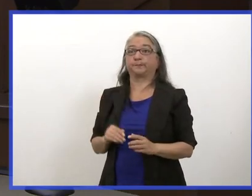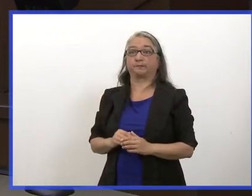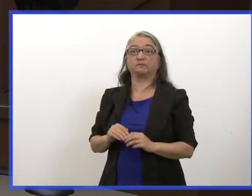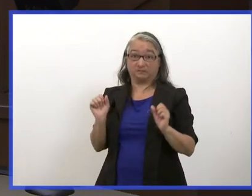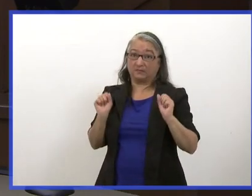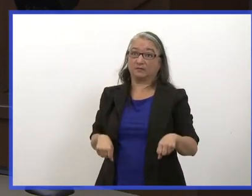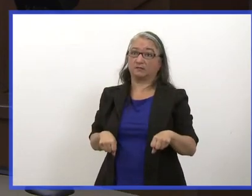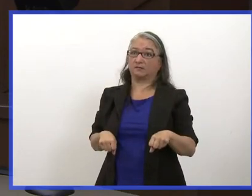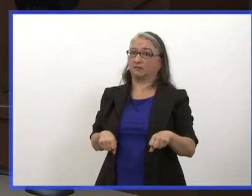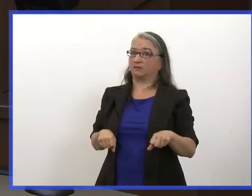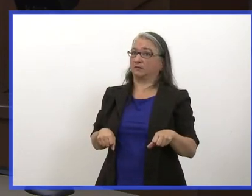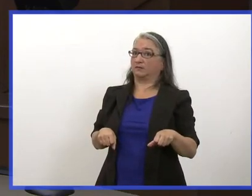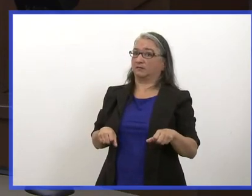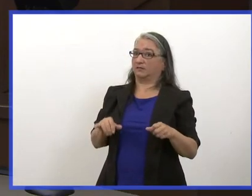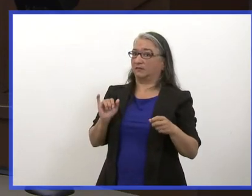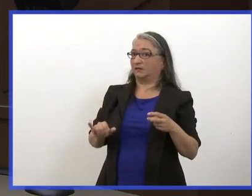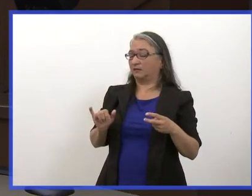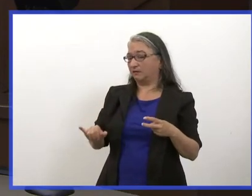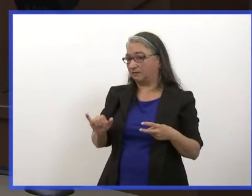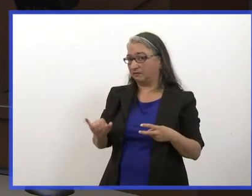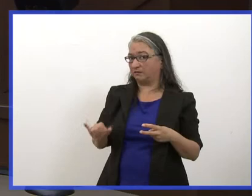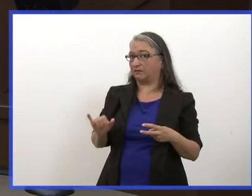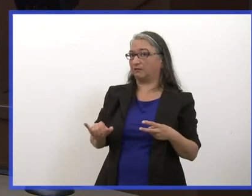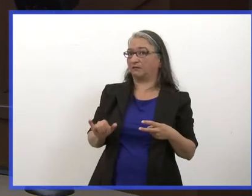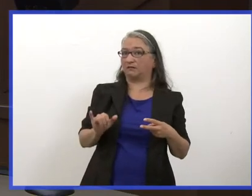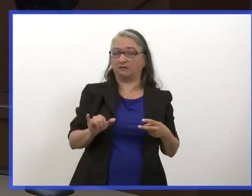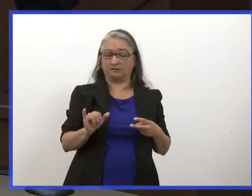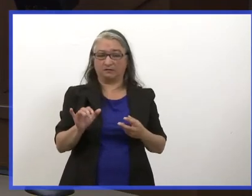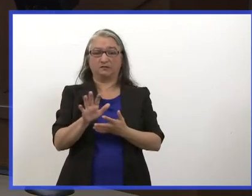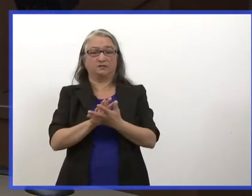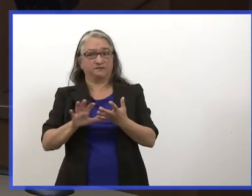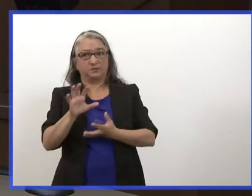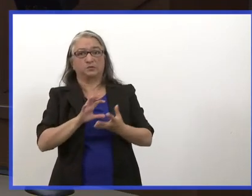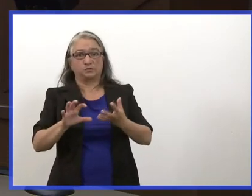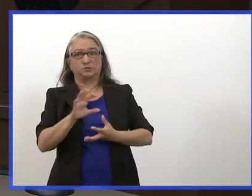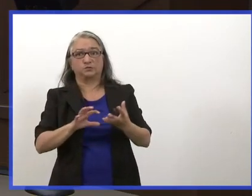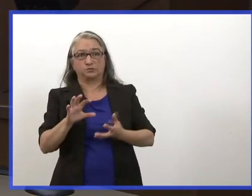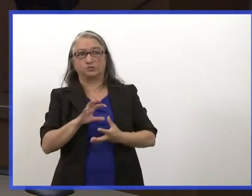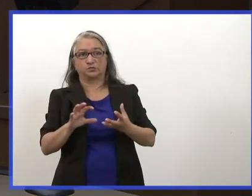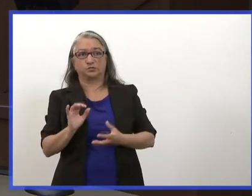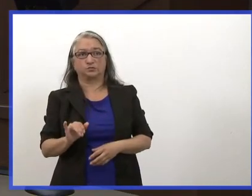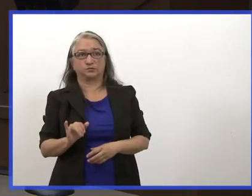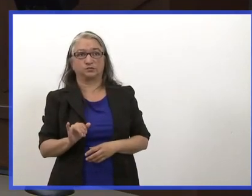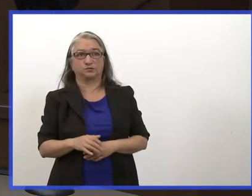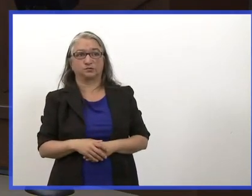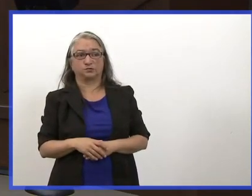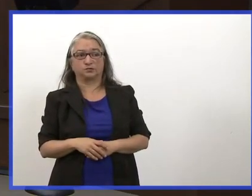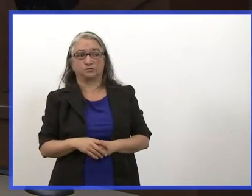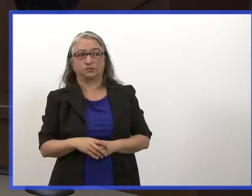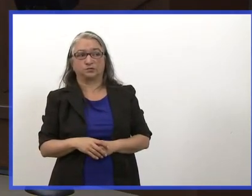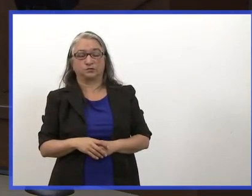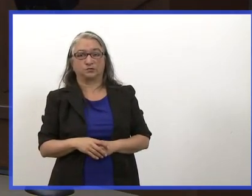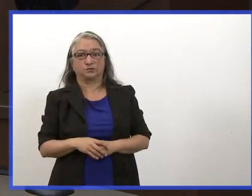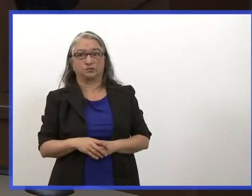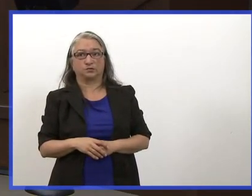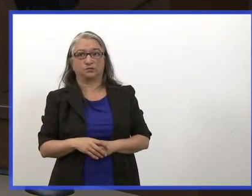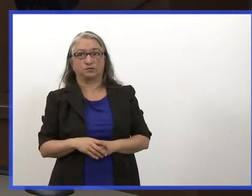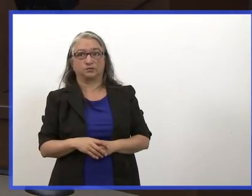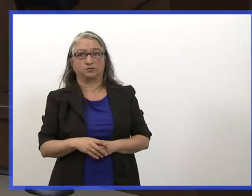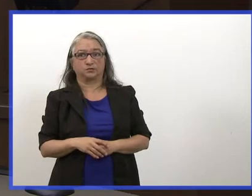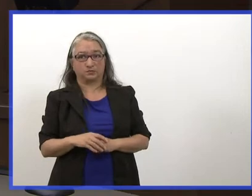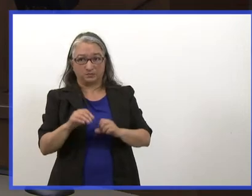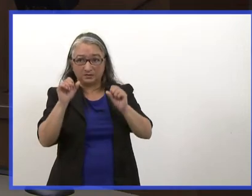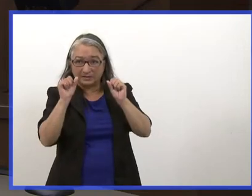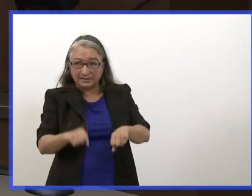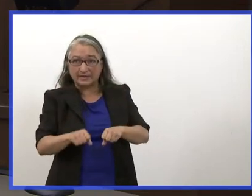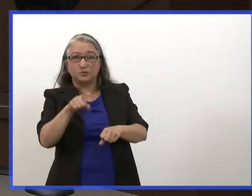Okay, and Mr. Premier, can you just confirm that government offices have sent all employees who are able to